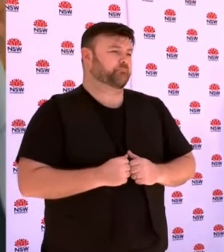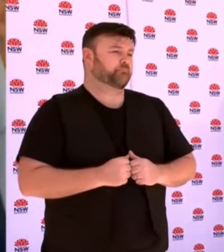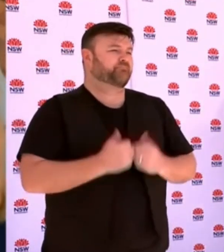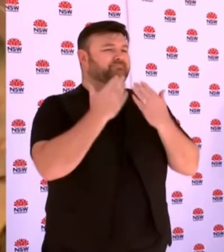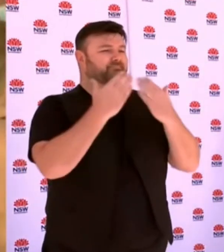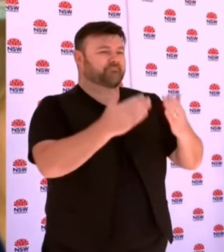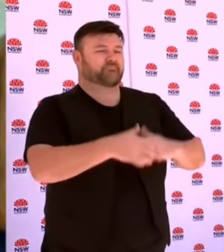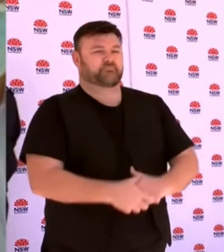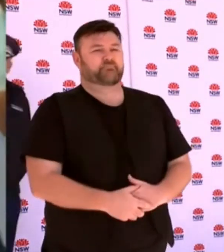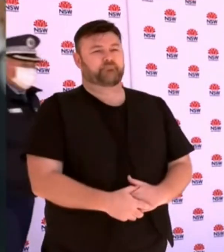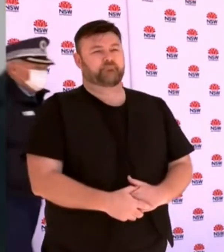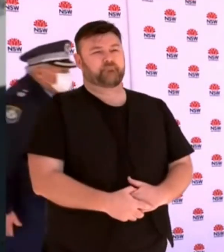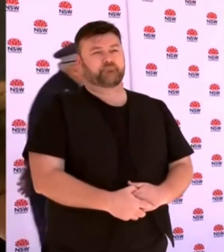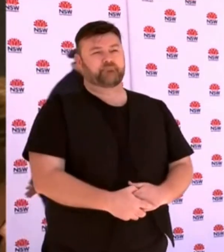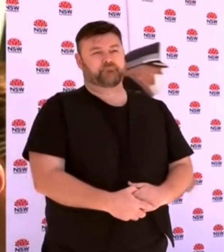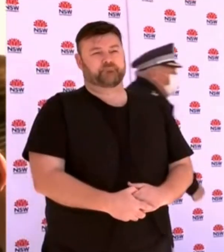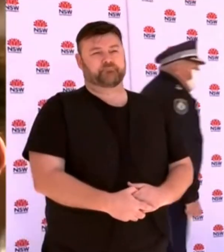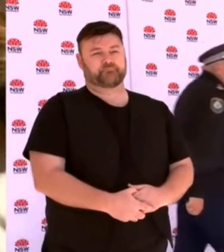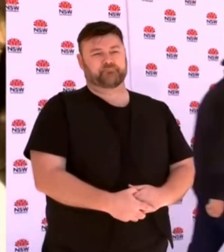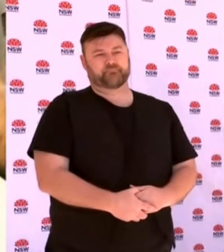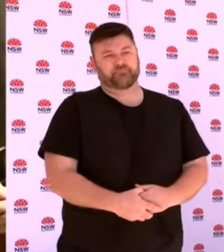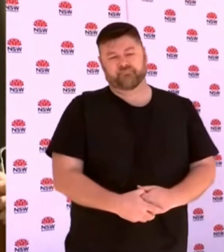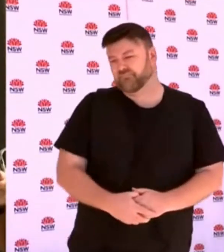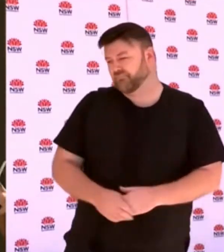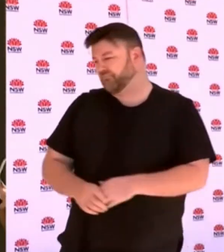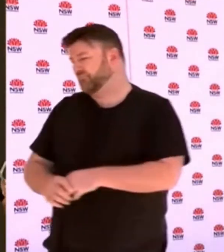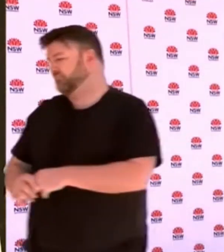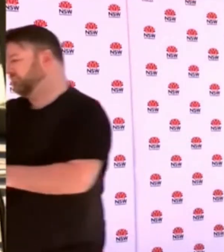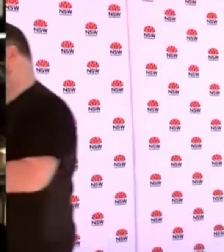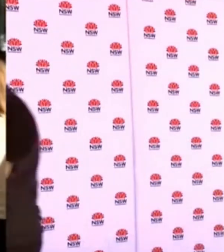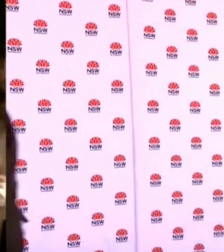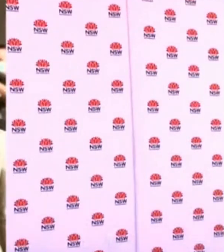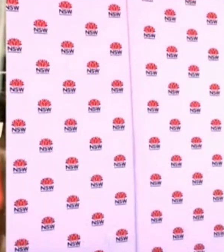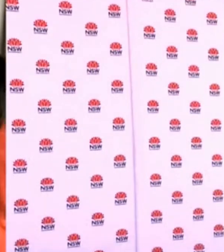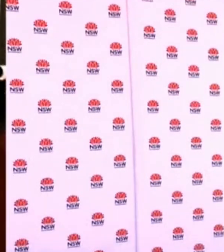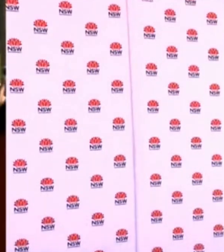chains. Thank you, everybody. Thank you. See you tomorrow. Thanks, guys.